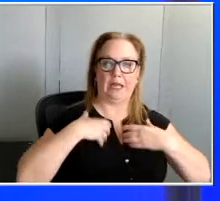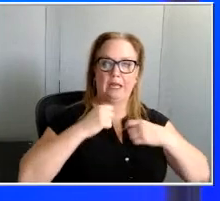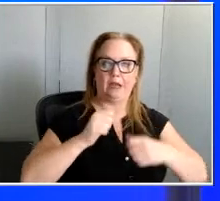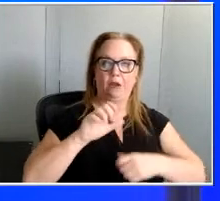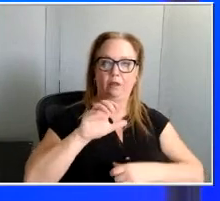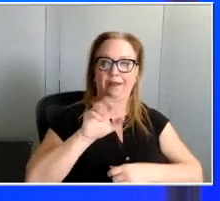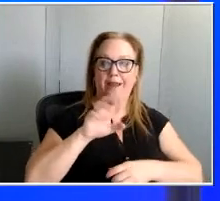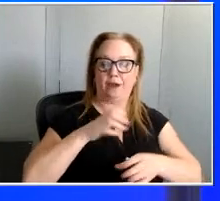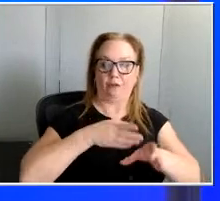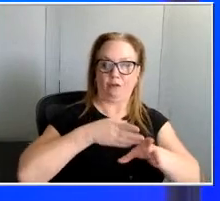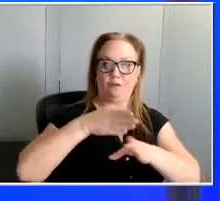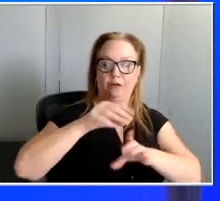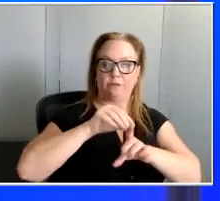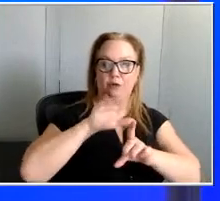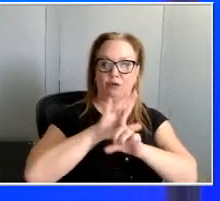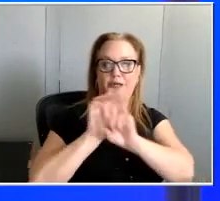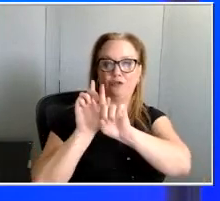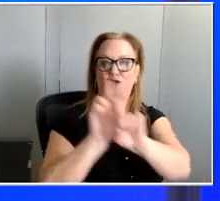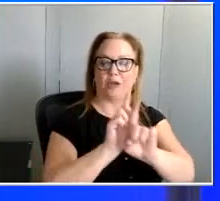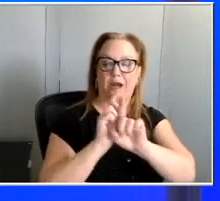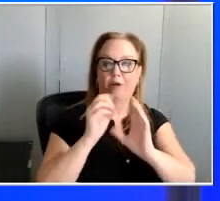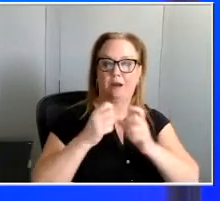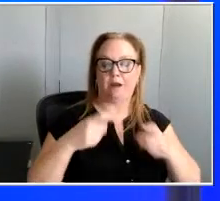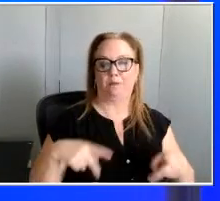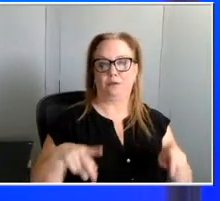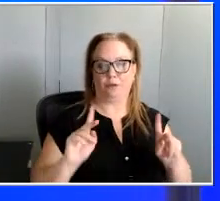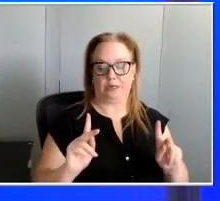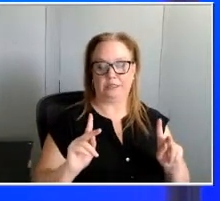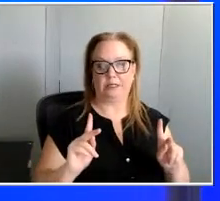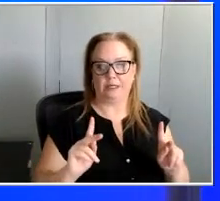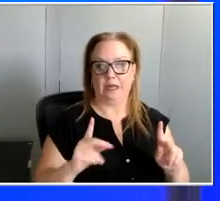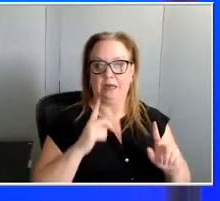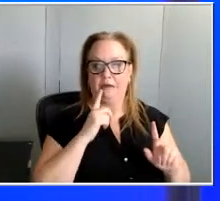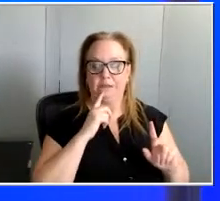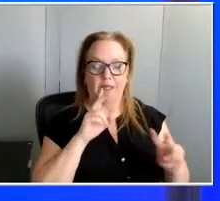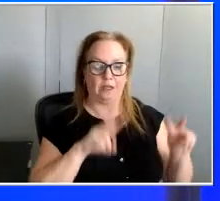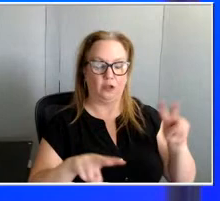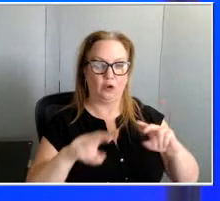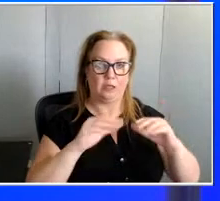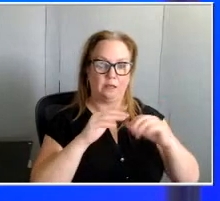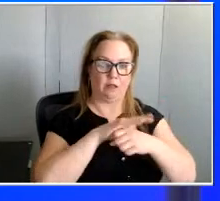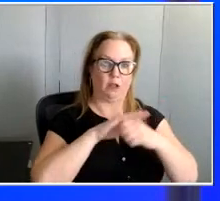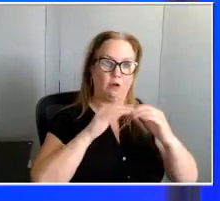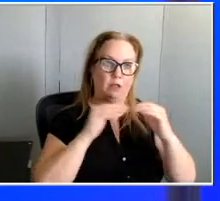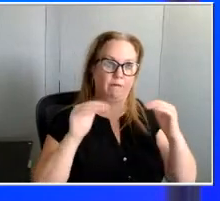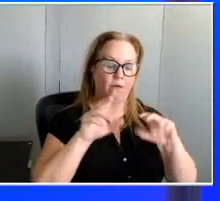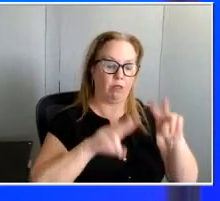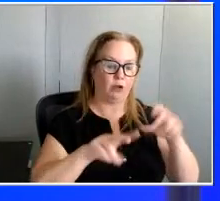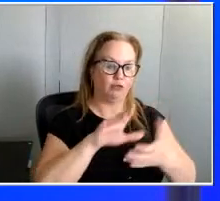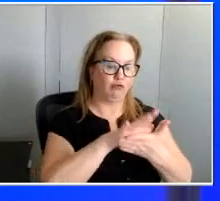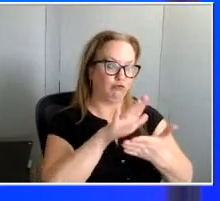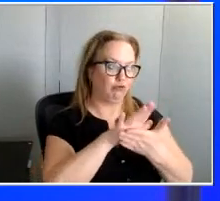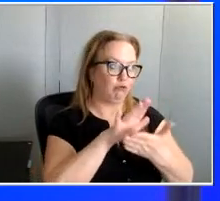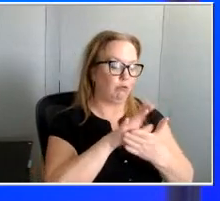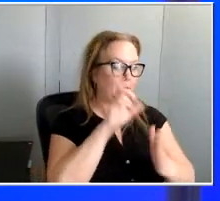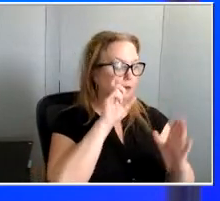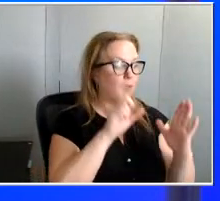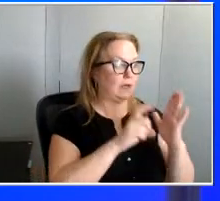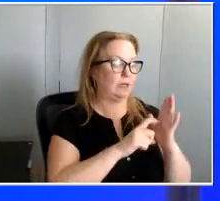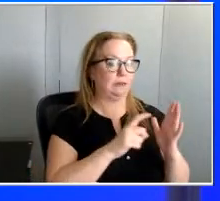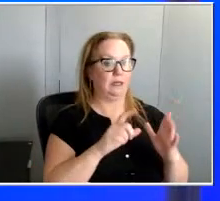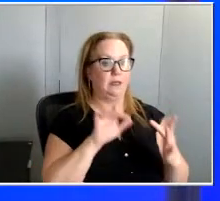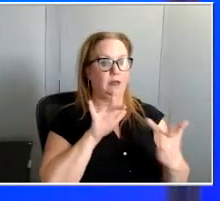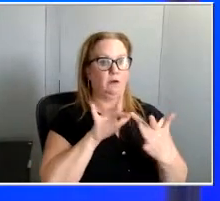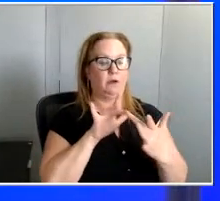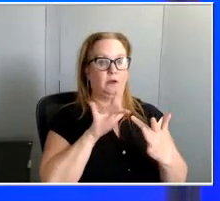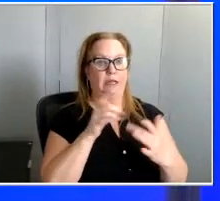exposure and shadowing opportunities. And so I would say, look at the local level, look at your school, but recognize that, hey, reach out to any